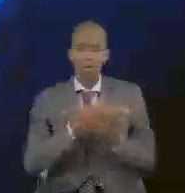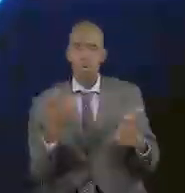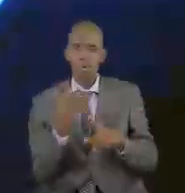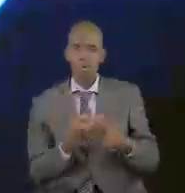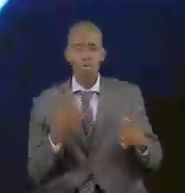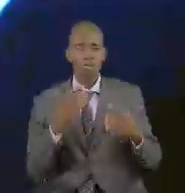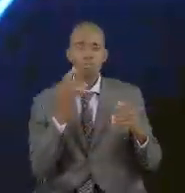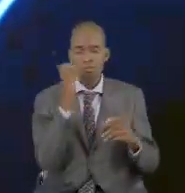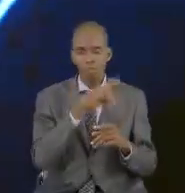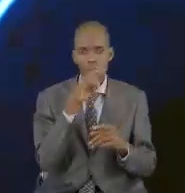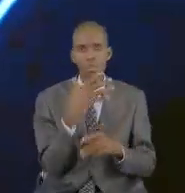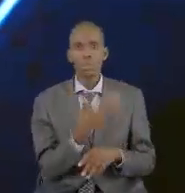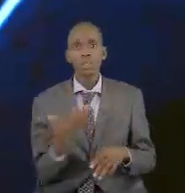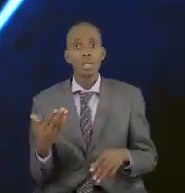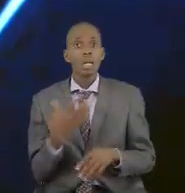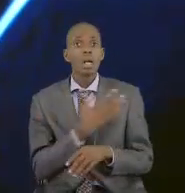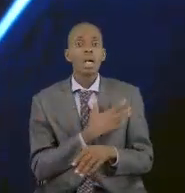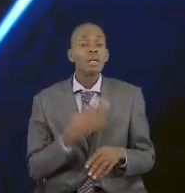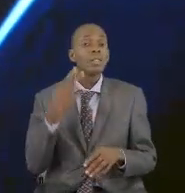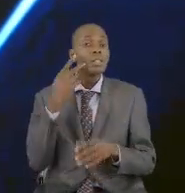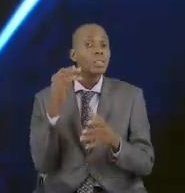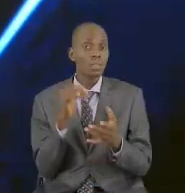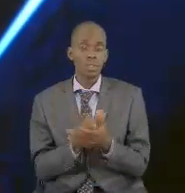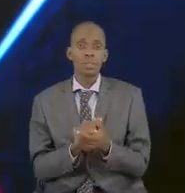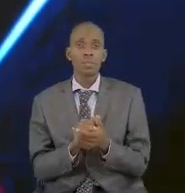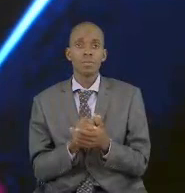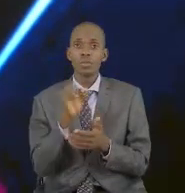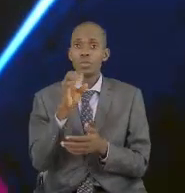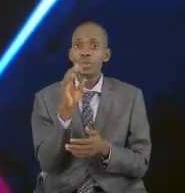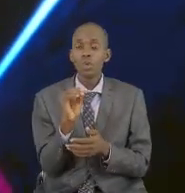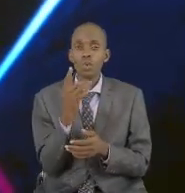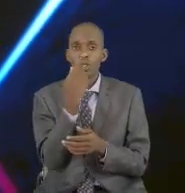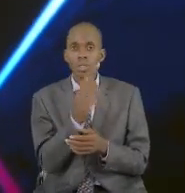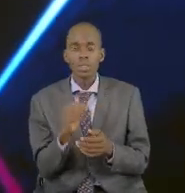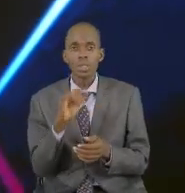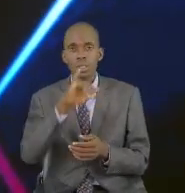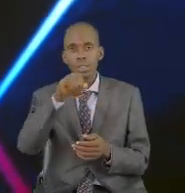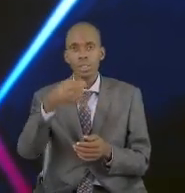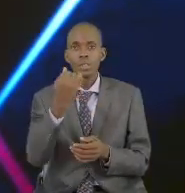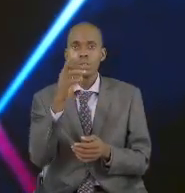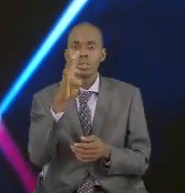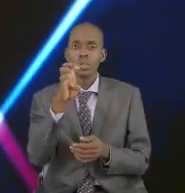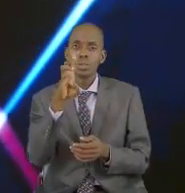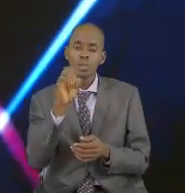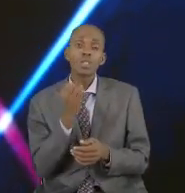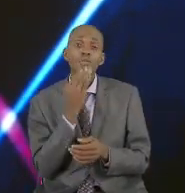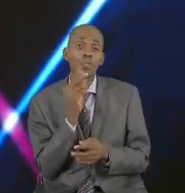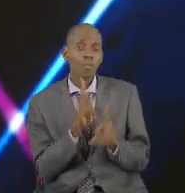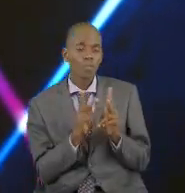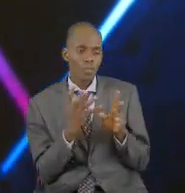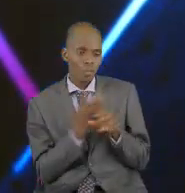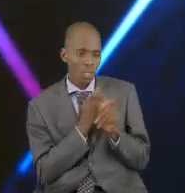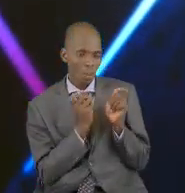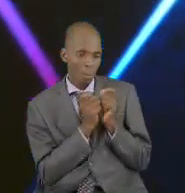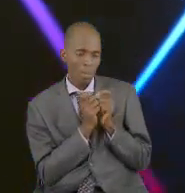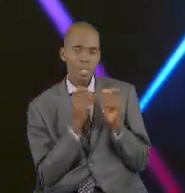world upside down are come thither also. So the Jews took counsel to kill him. Then we were